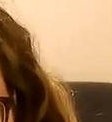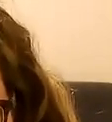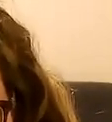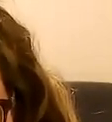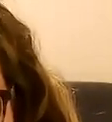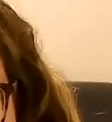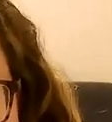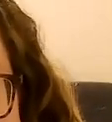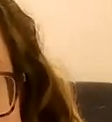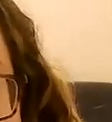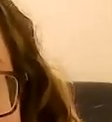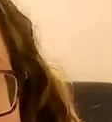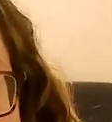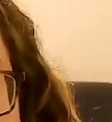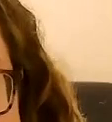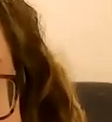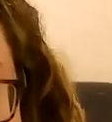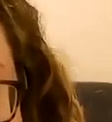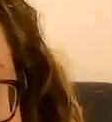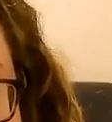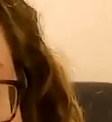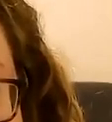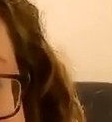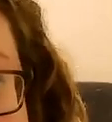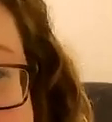for participating, and I will end this webinar.